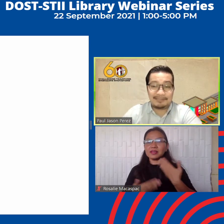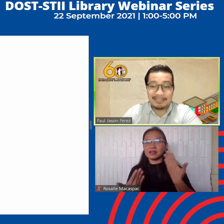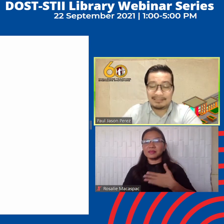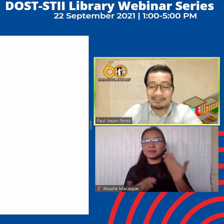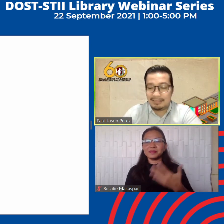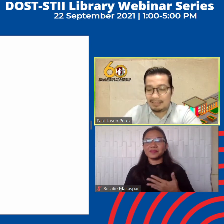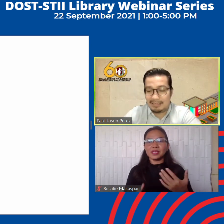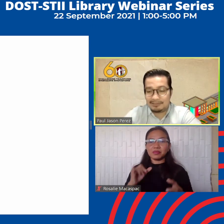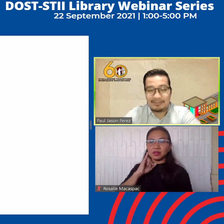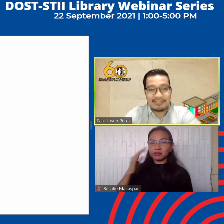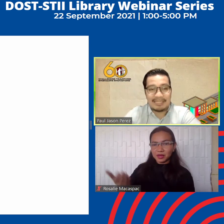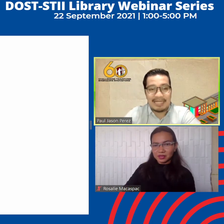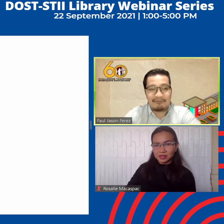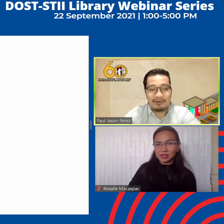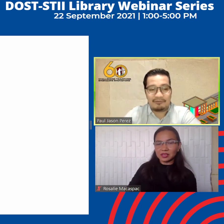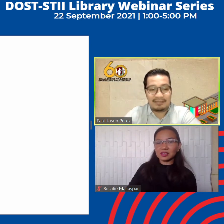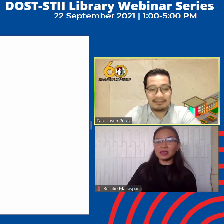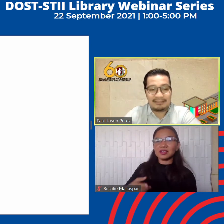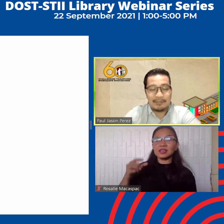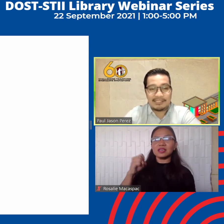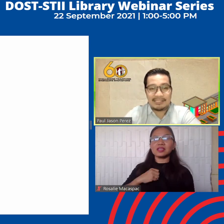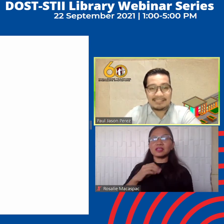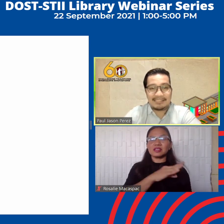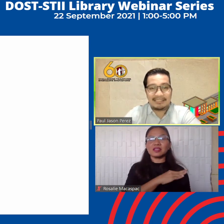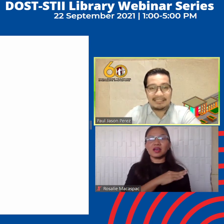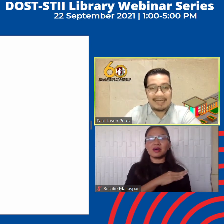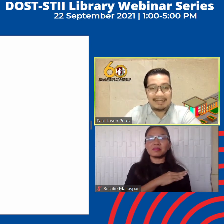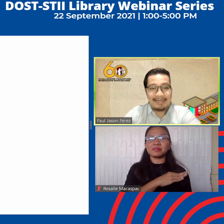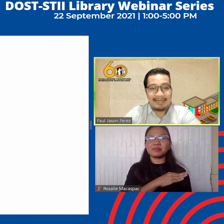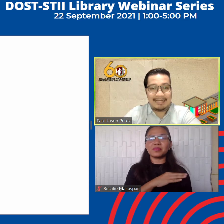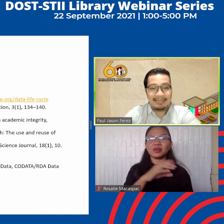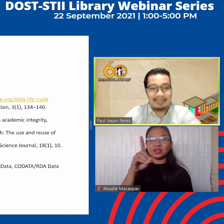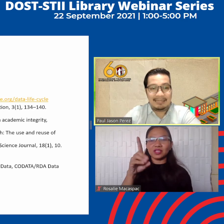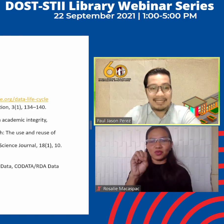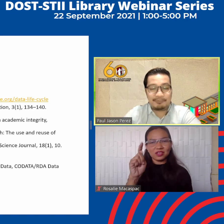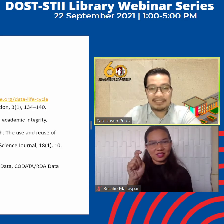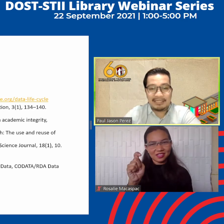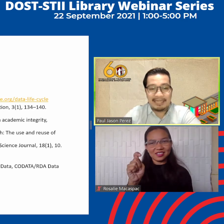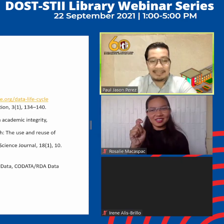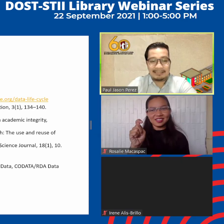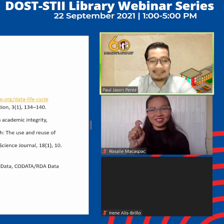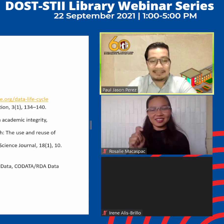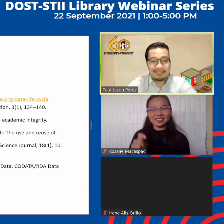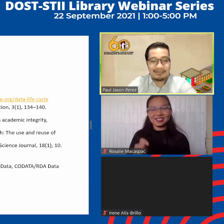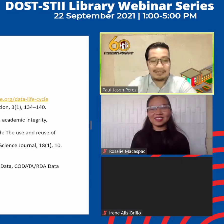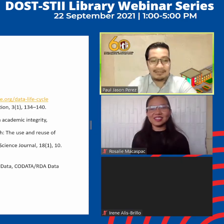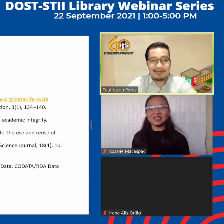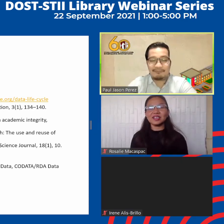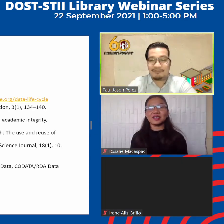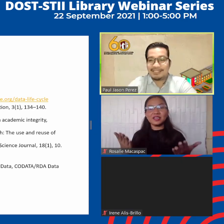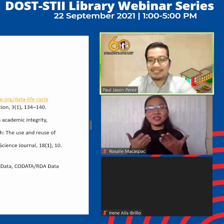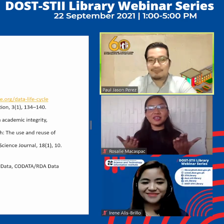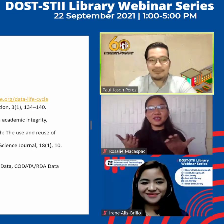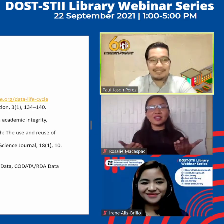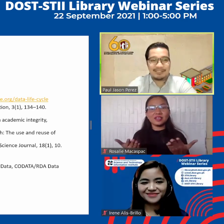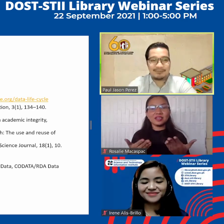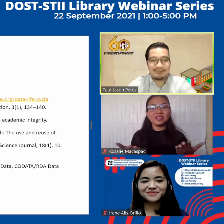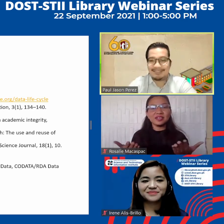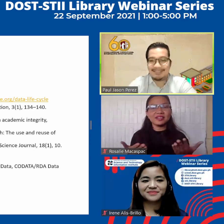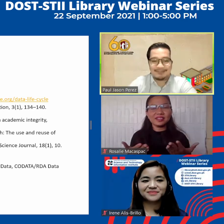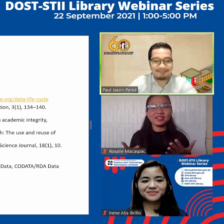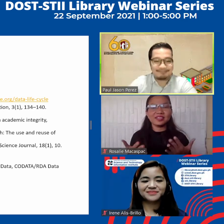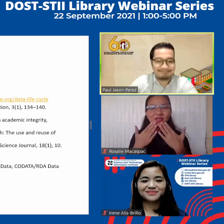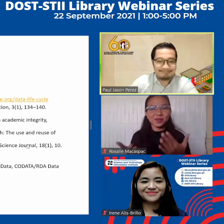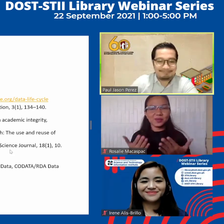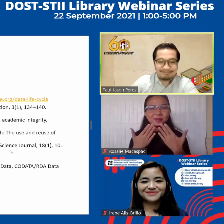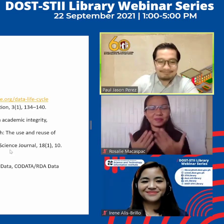inviting me here to the staff of the DOST-STII library. And here are the references for this